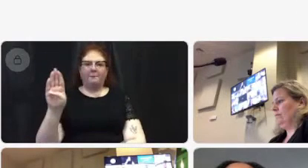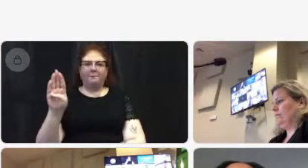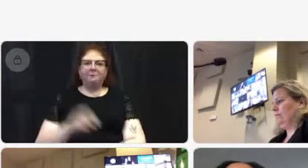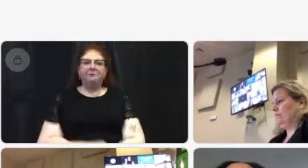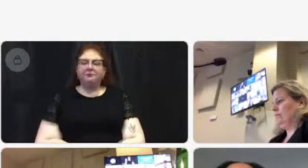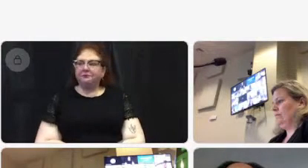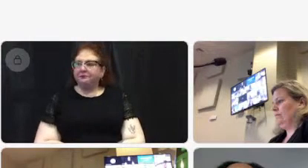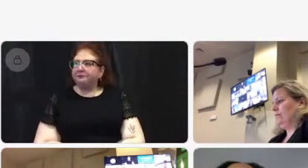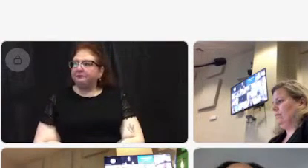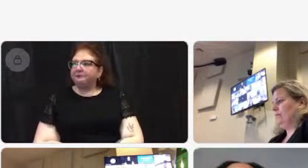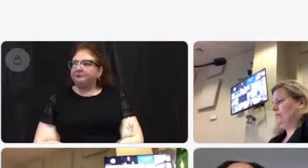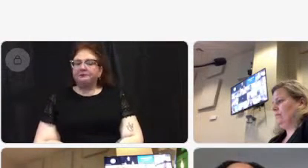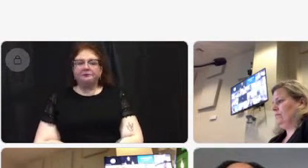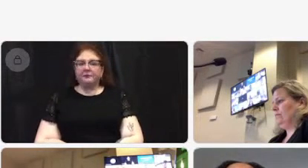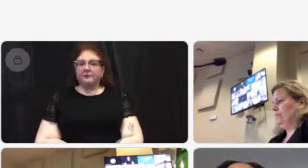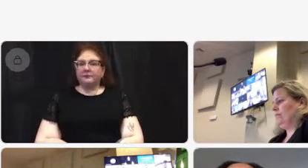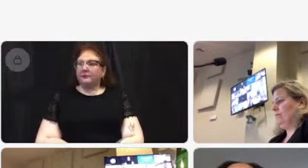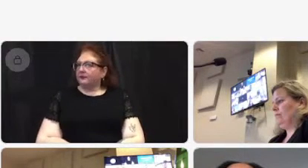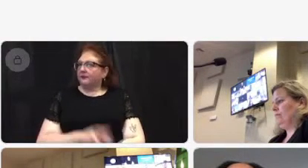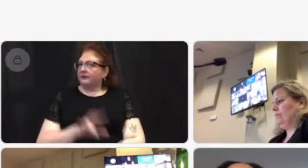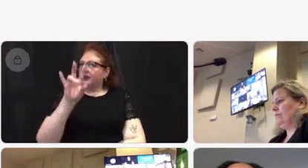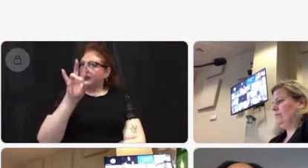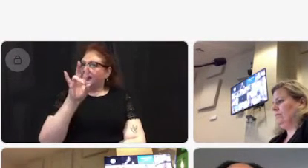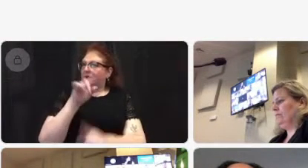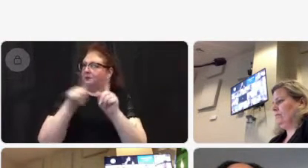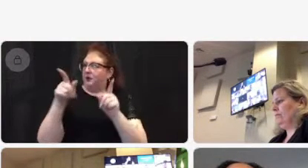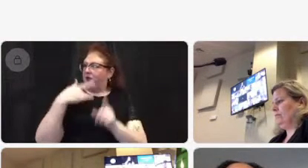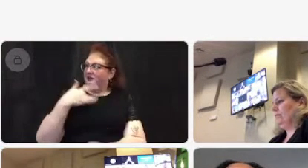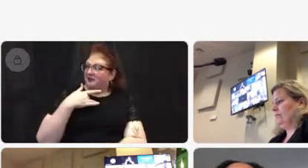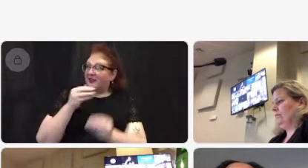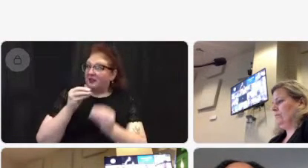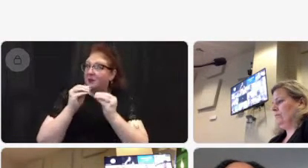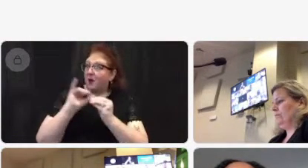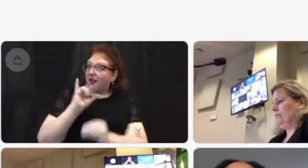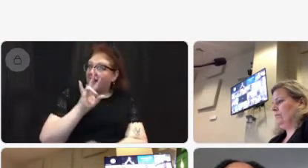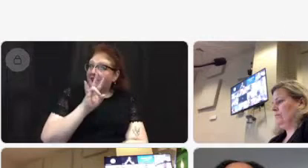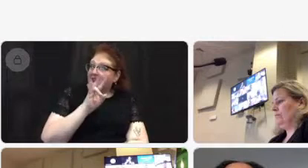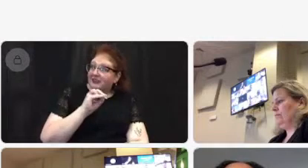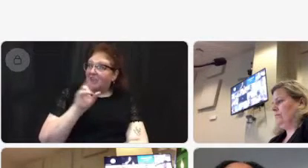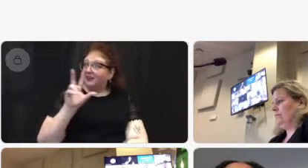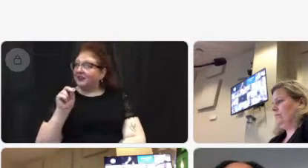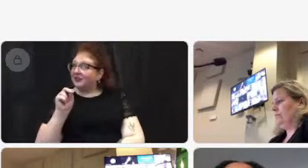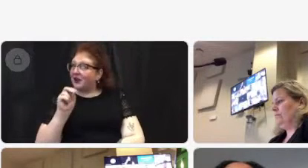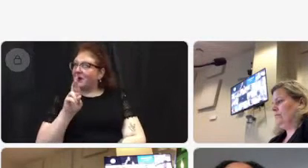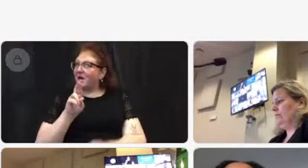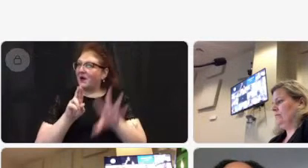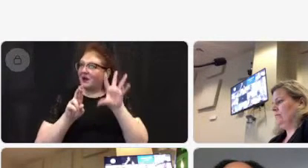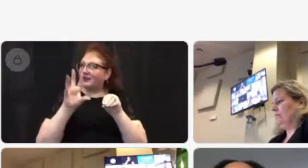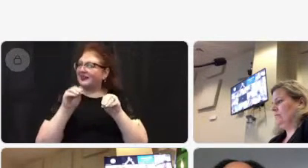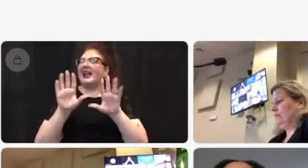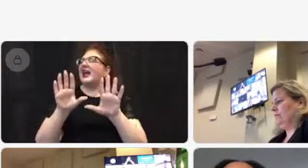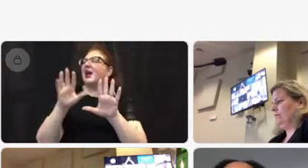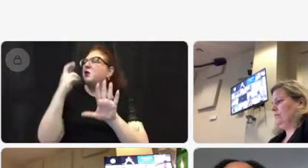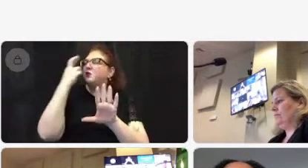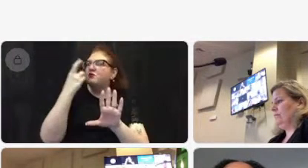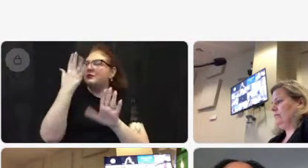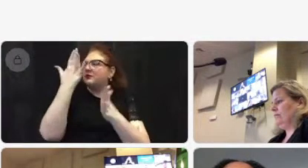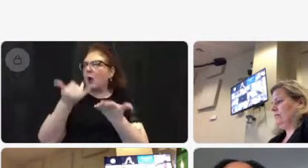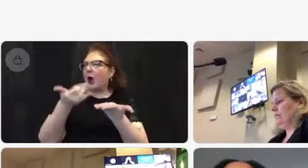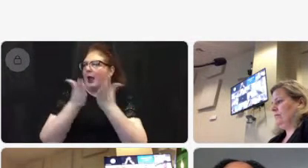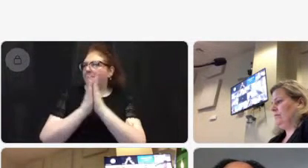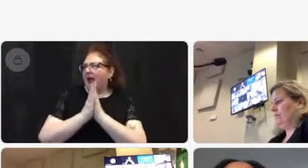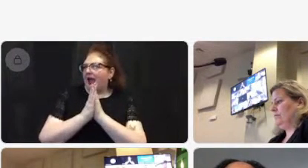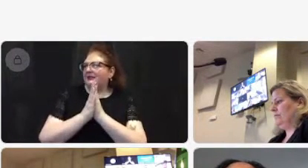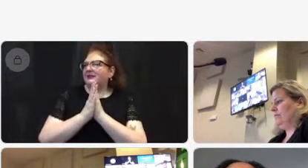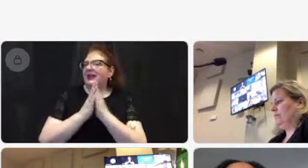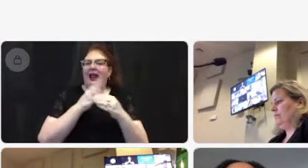But so, is it 70-30 or 50-50? Because what I want to get to that, and here's the reason why, and at the end of